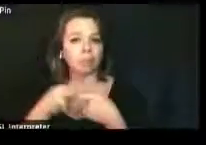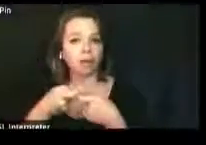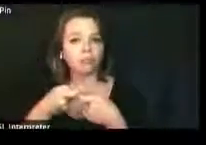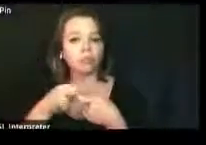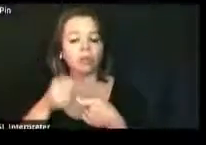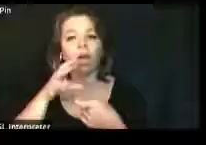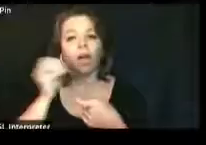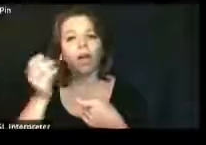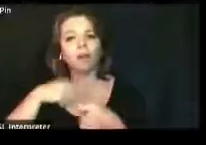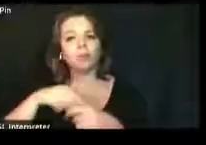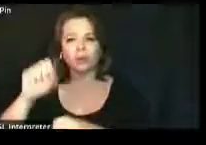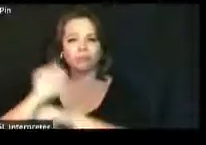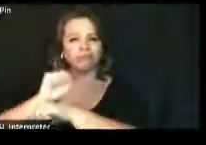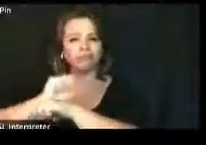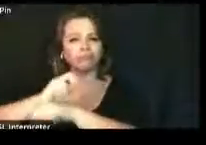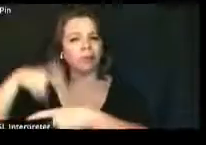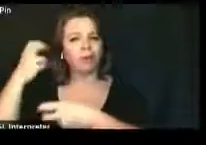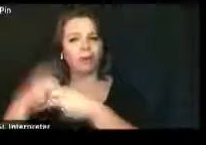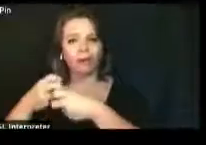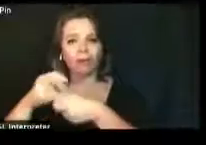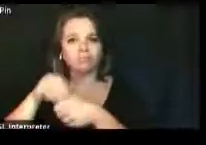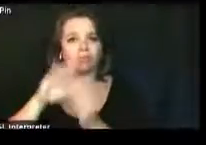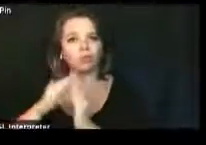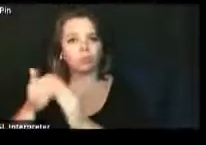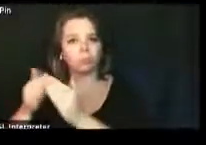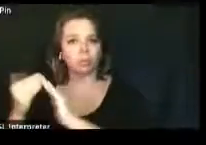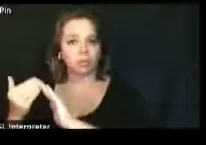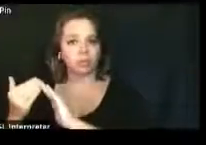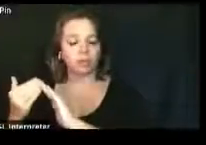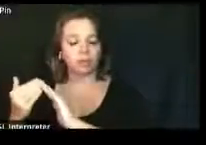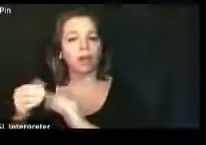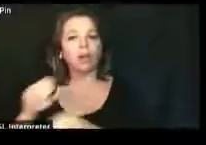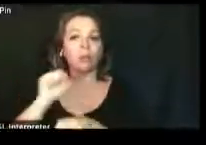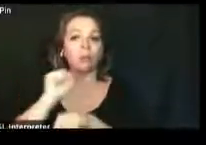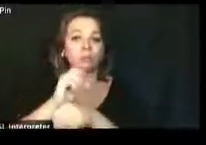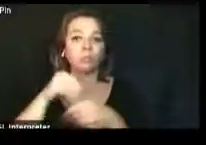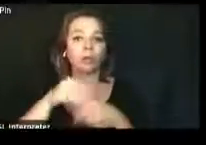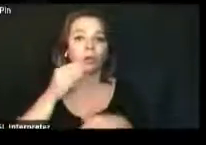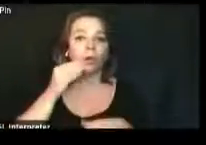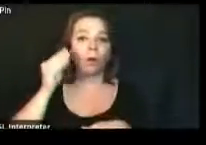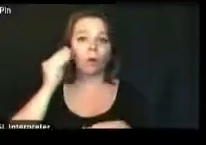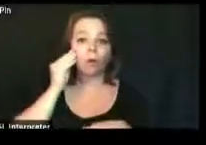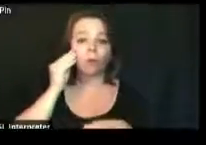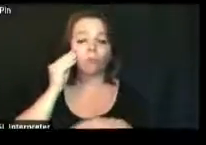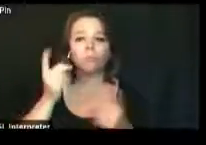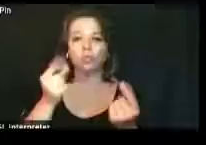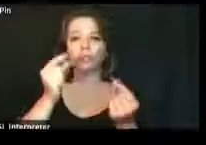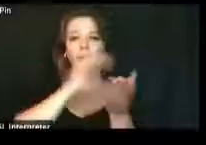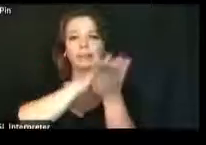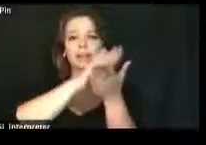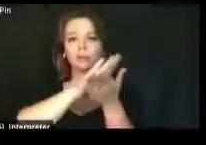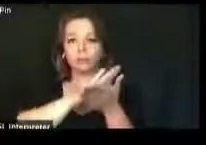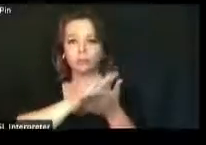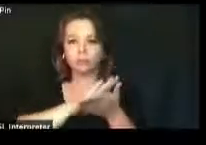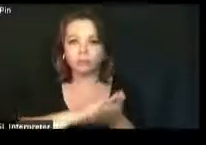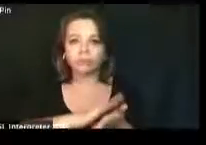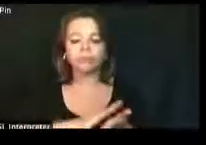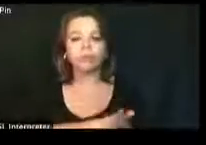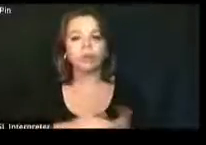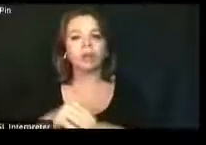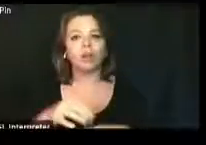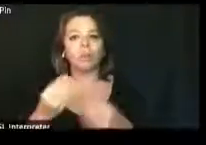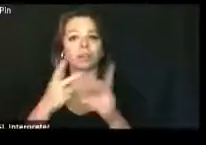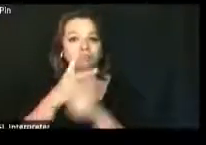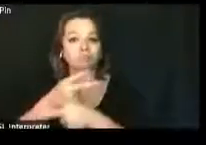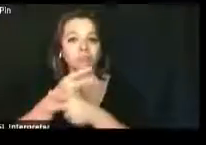are hardworking community members. We work in homes and doing housekeeping, we do gardening, we